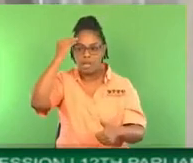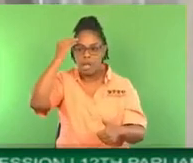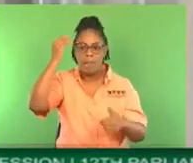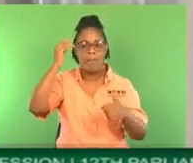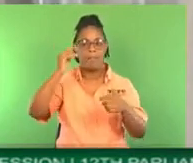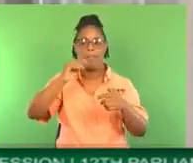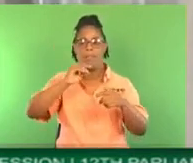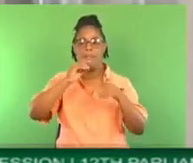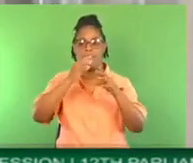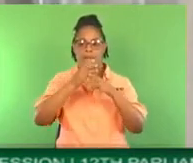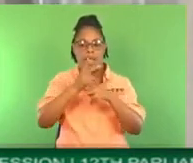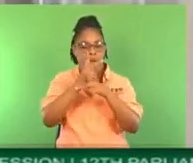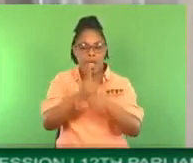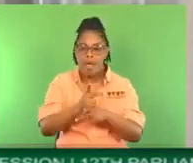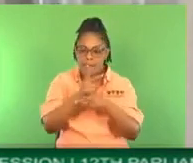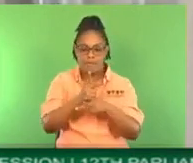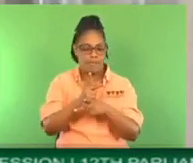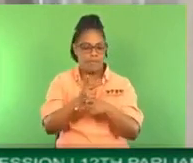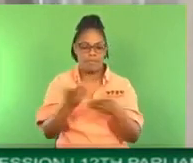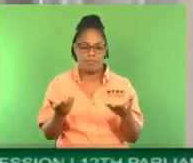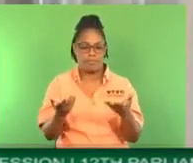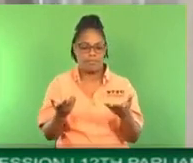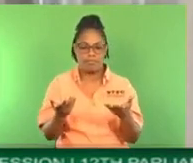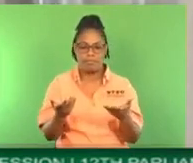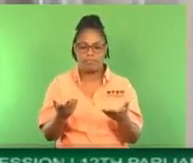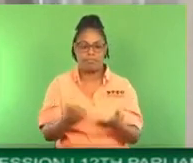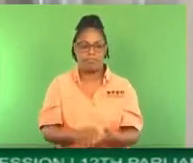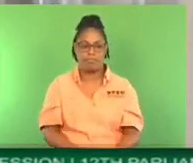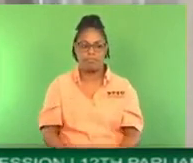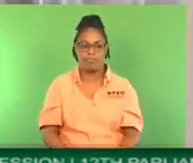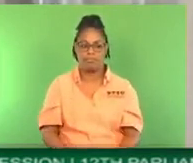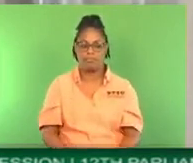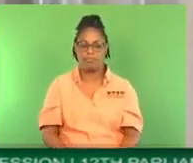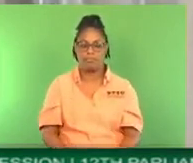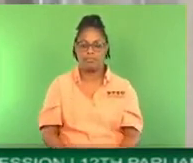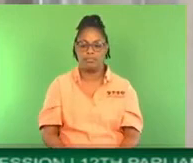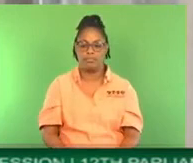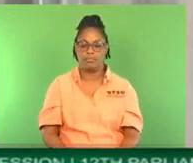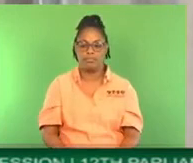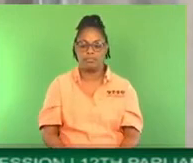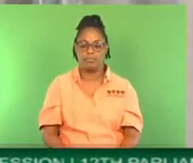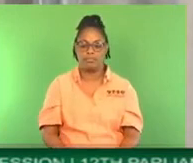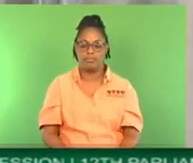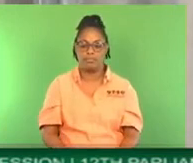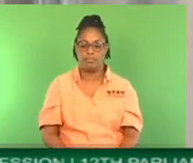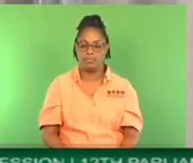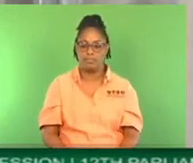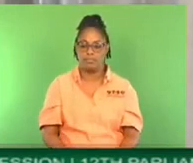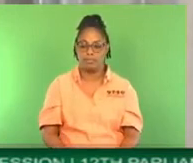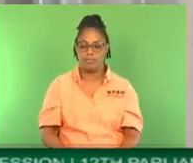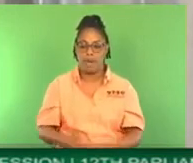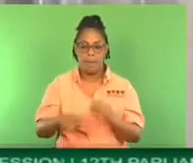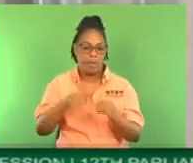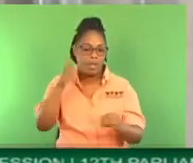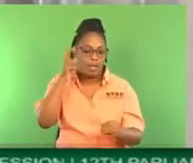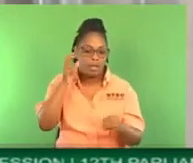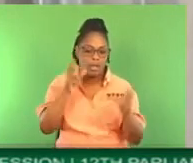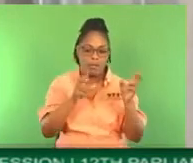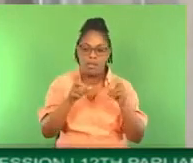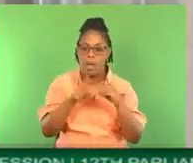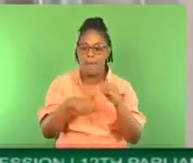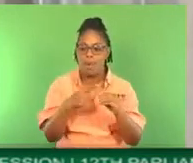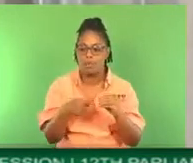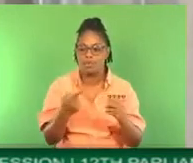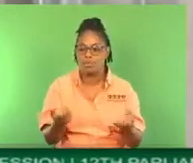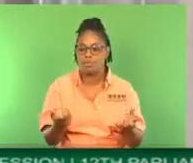situation involving allegations made against a private mental health treatment facility that was raided by the